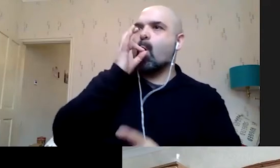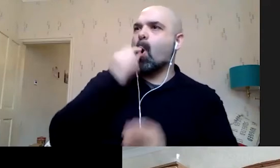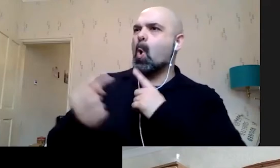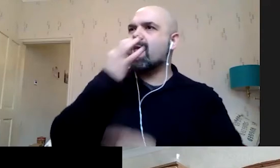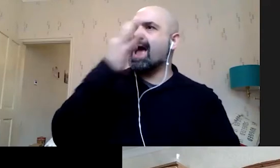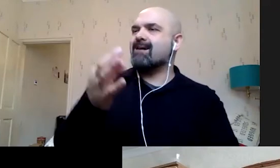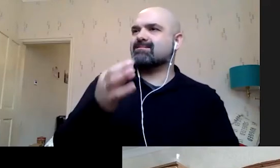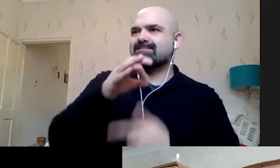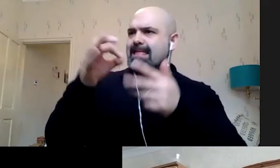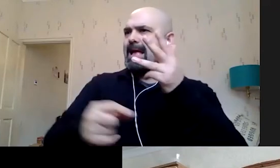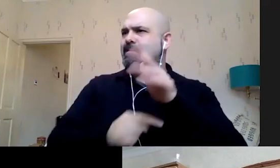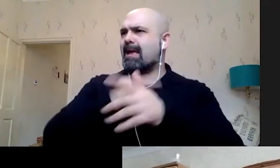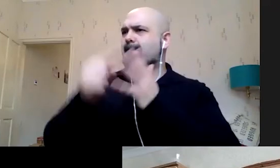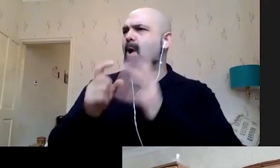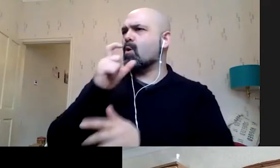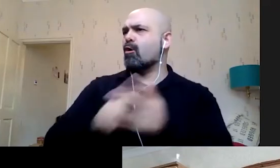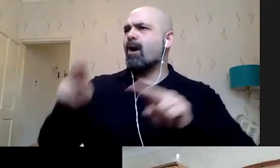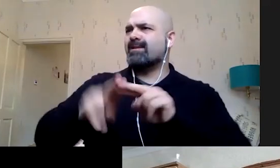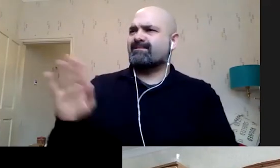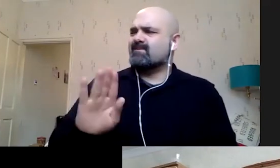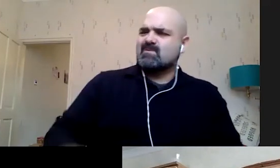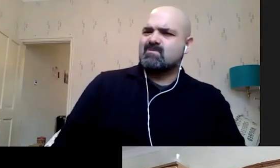only LGBTQ-relating issues?